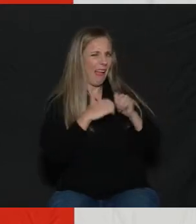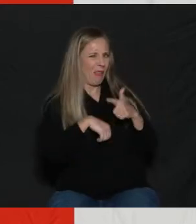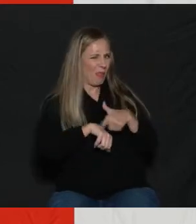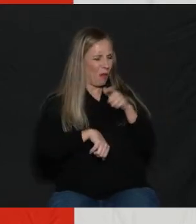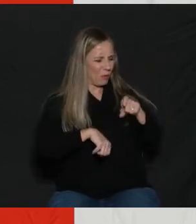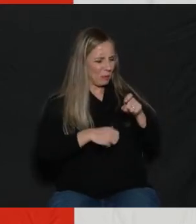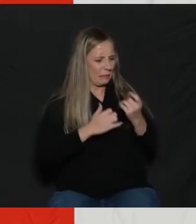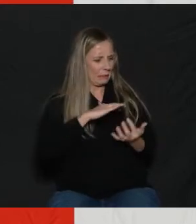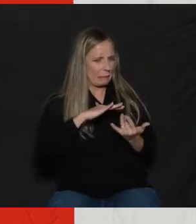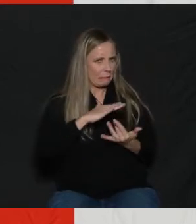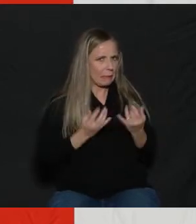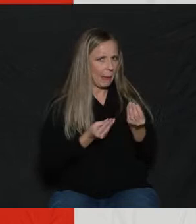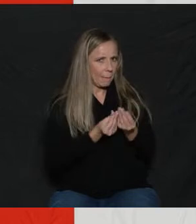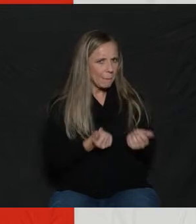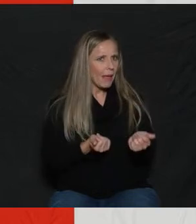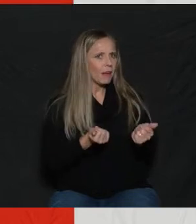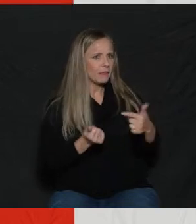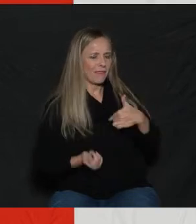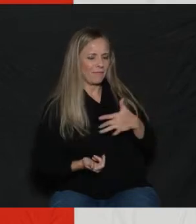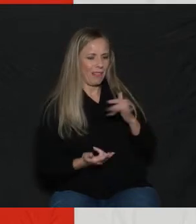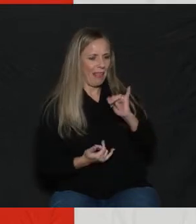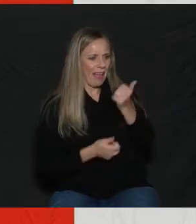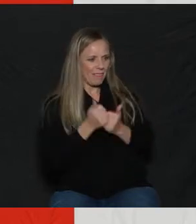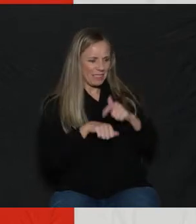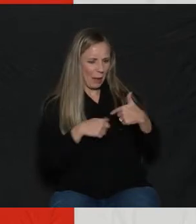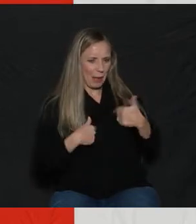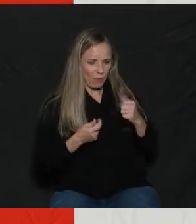every time I try to melt butter,